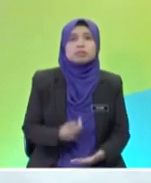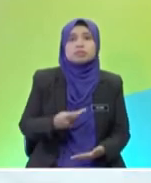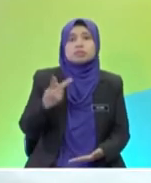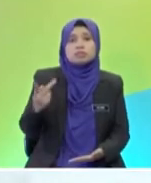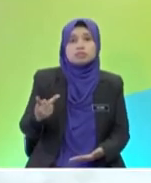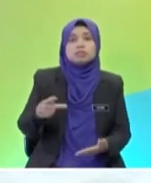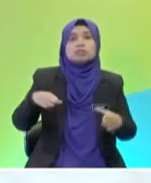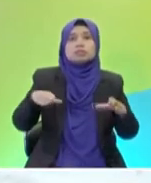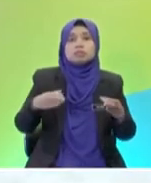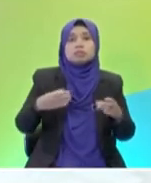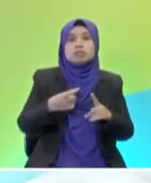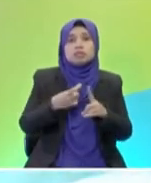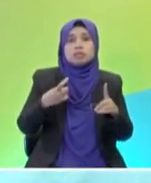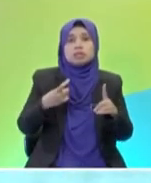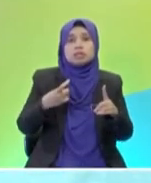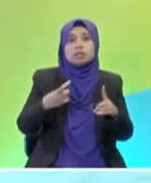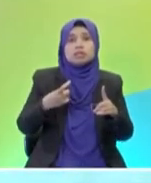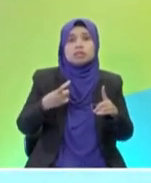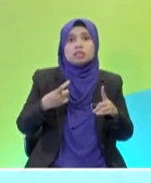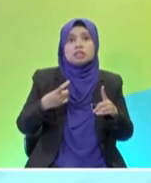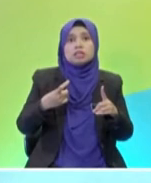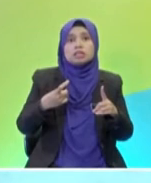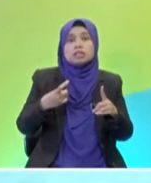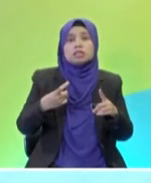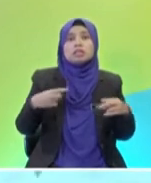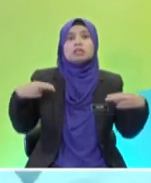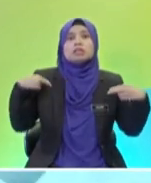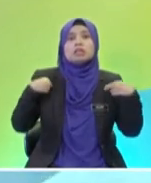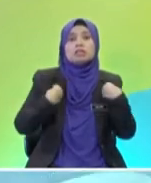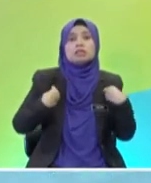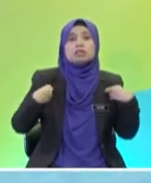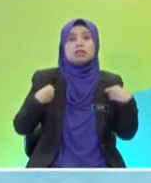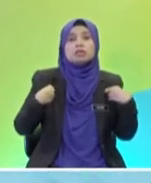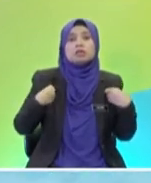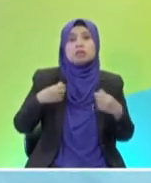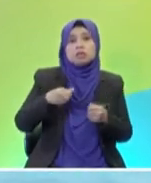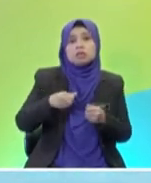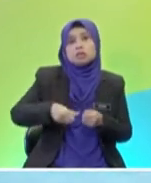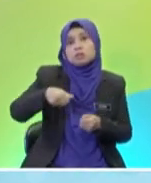that made from extinct animal is wallet.